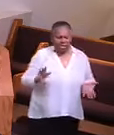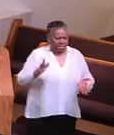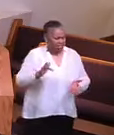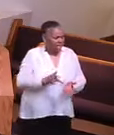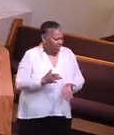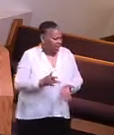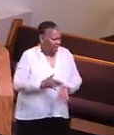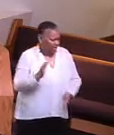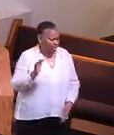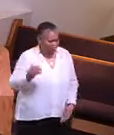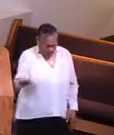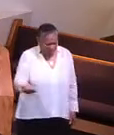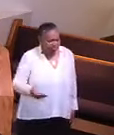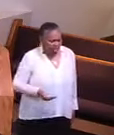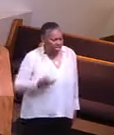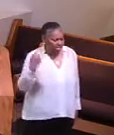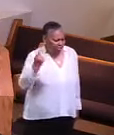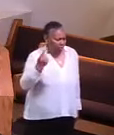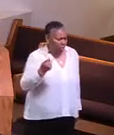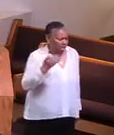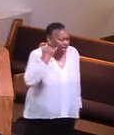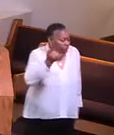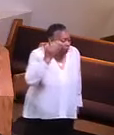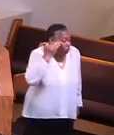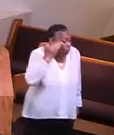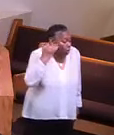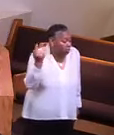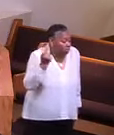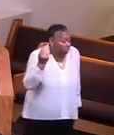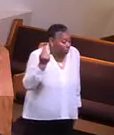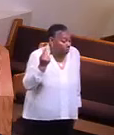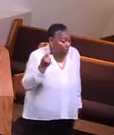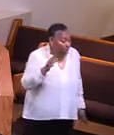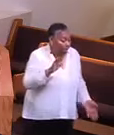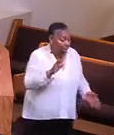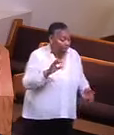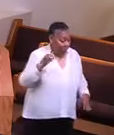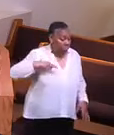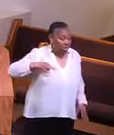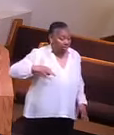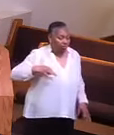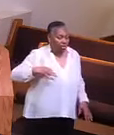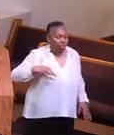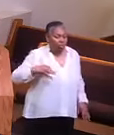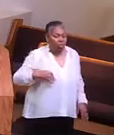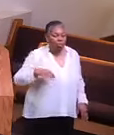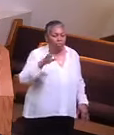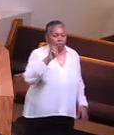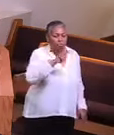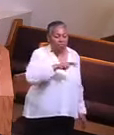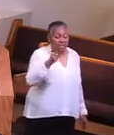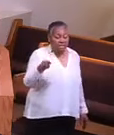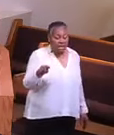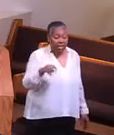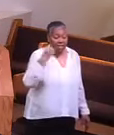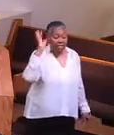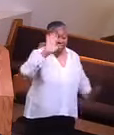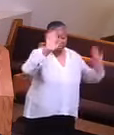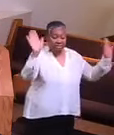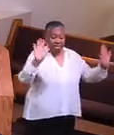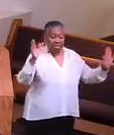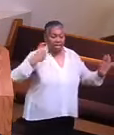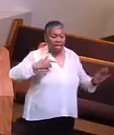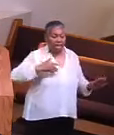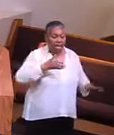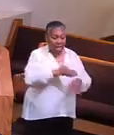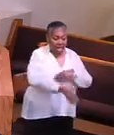of it. Invite someone if you know them. They can benefit from that. And then on the following Sunday, the 22nd, we'll be having